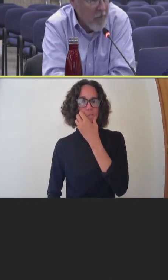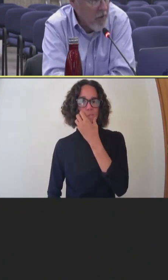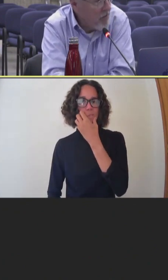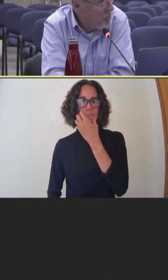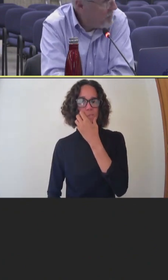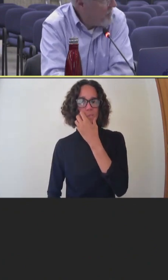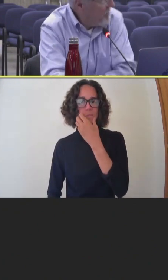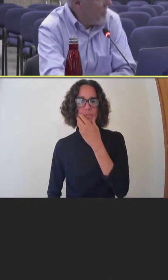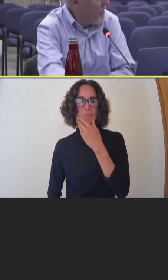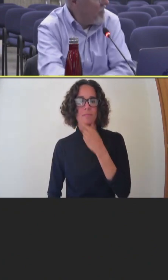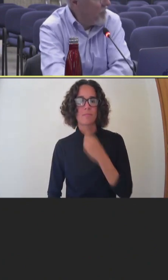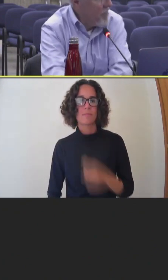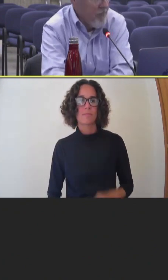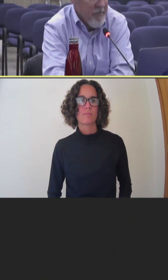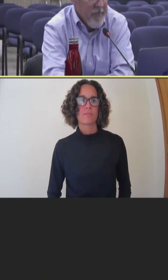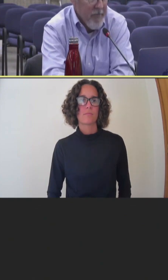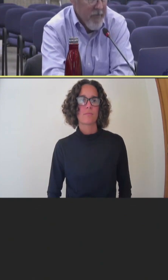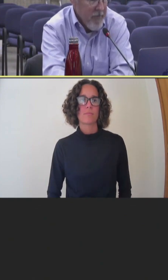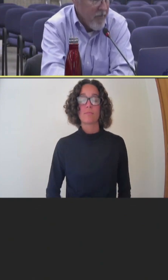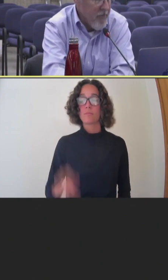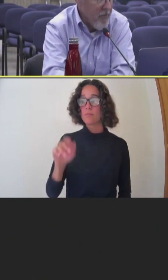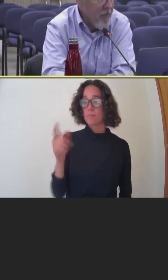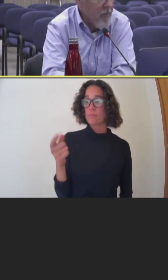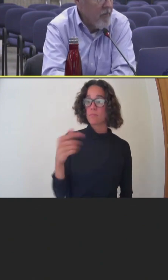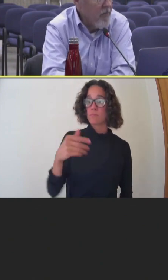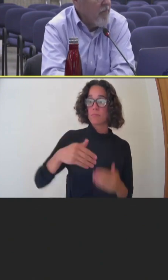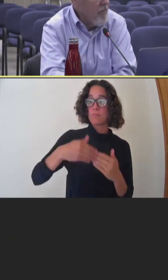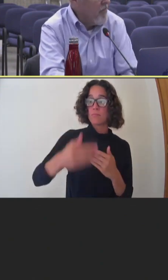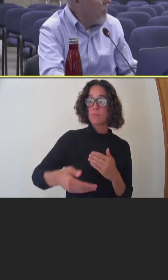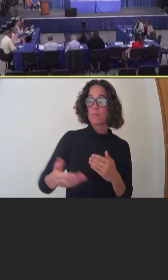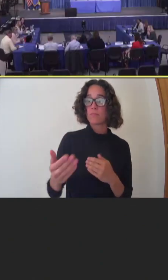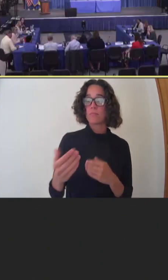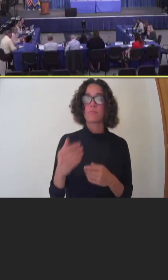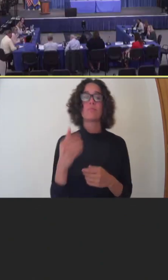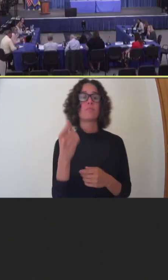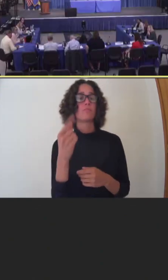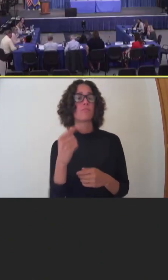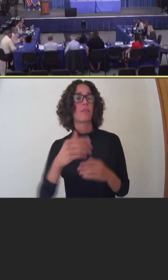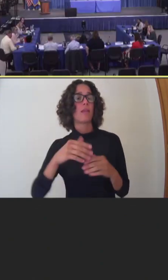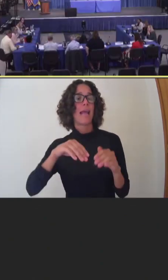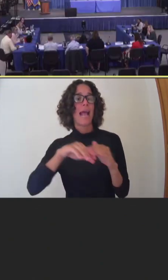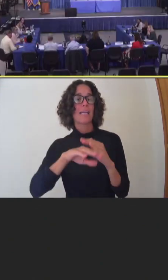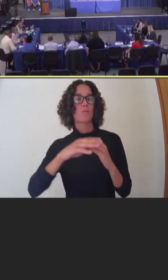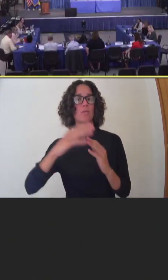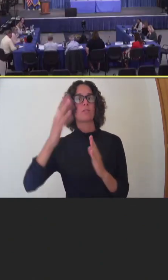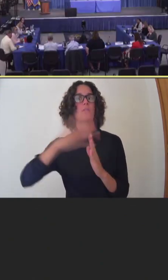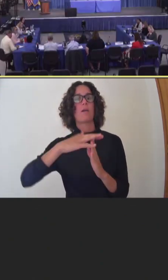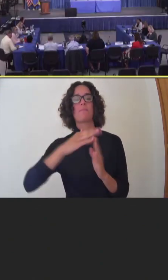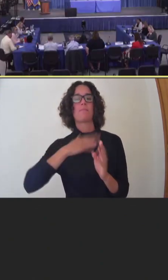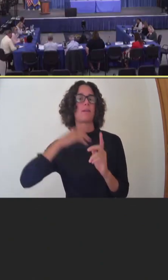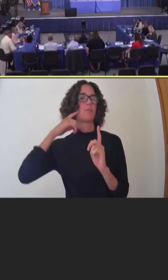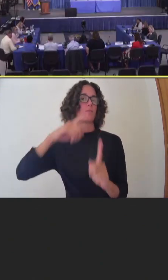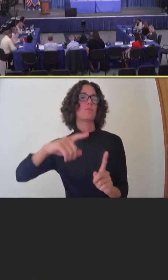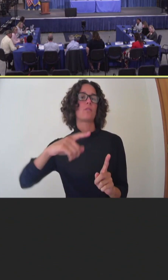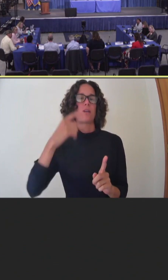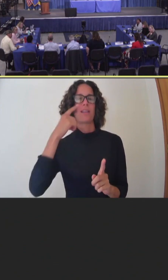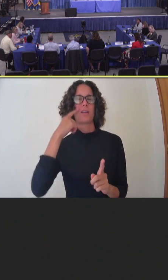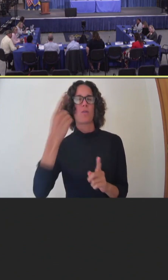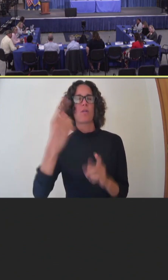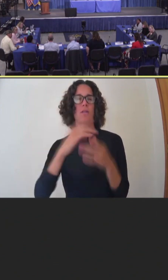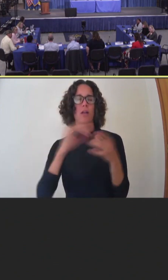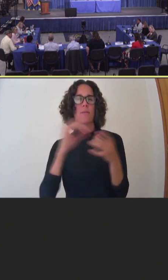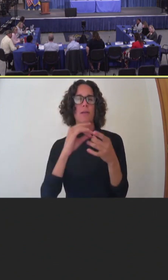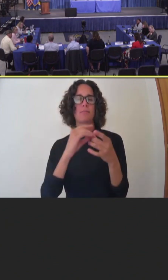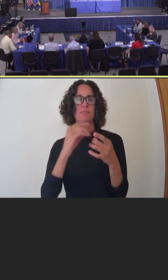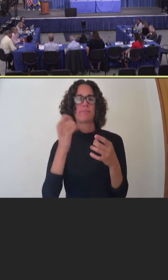Gita, please. So access was top of my mind, and I think one comment is certainly we talk